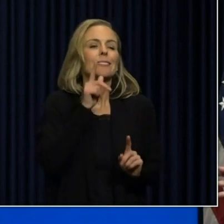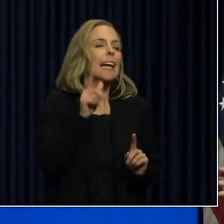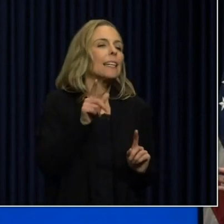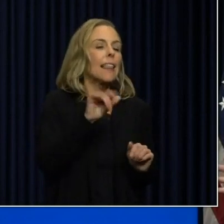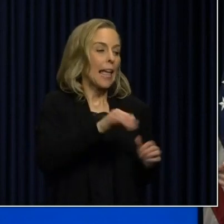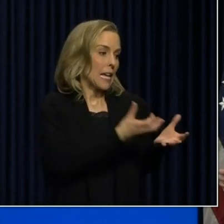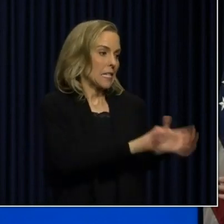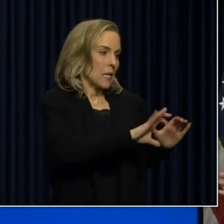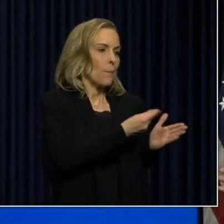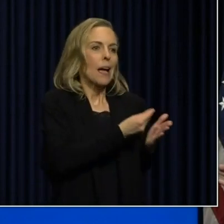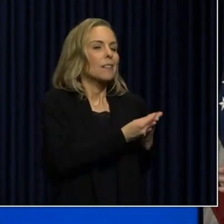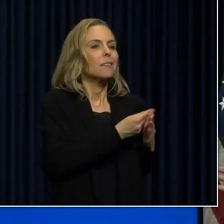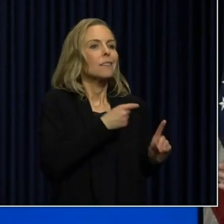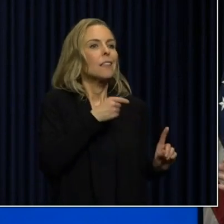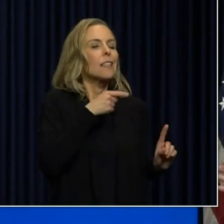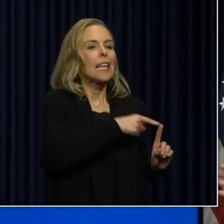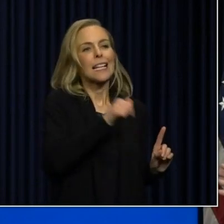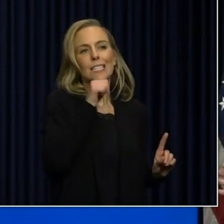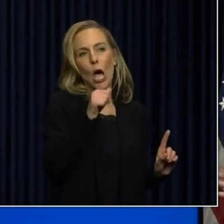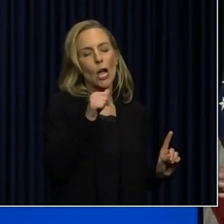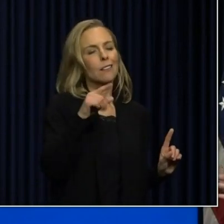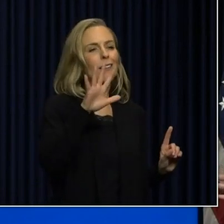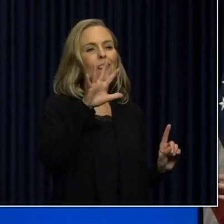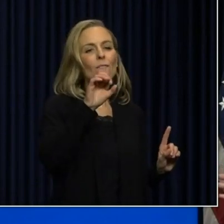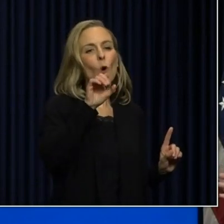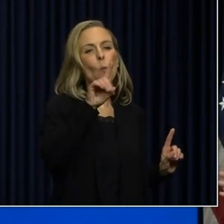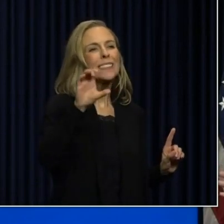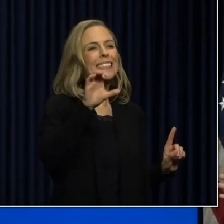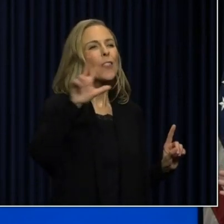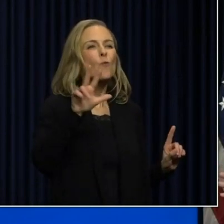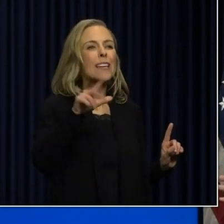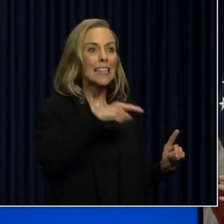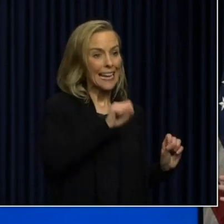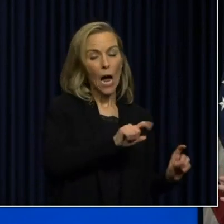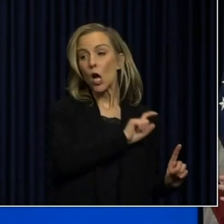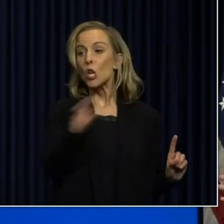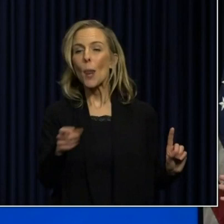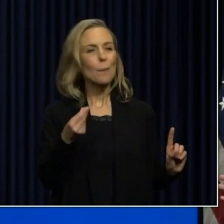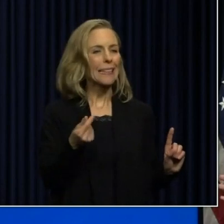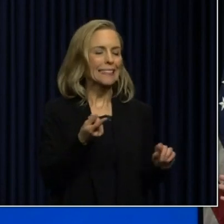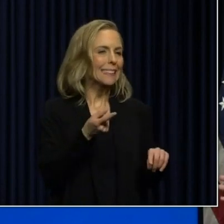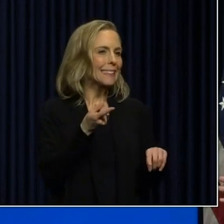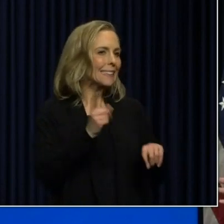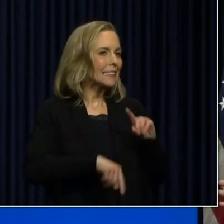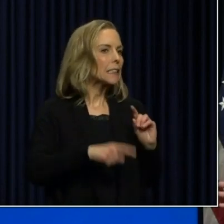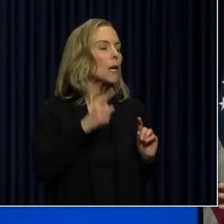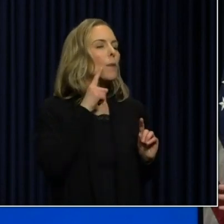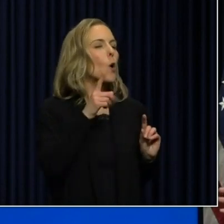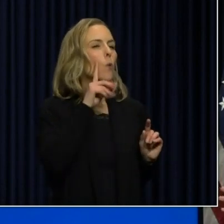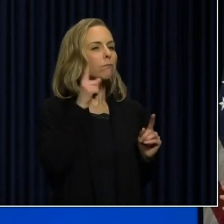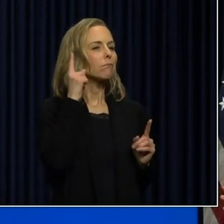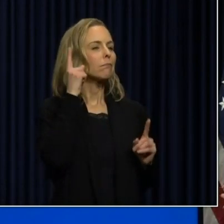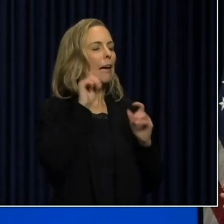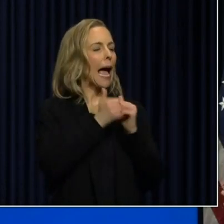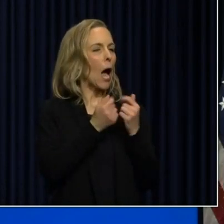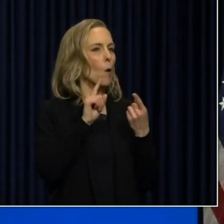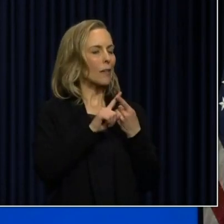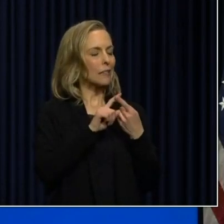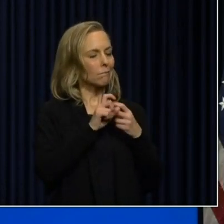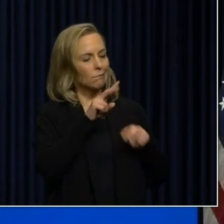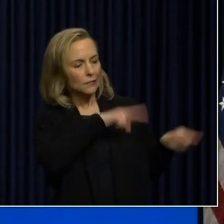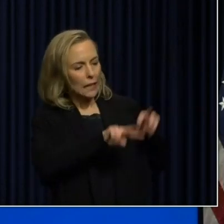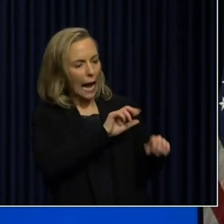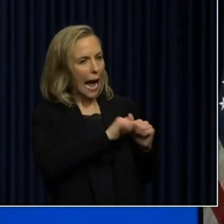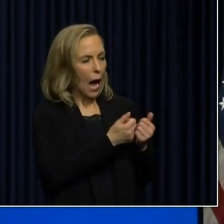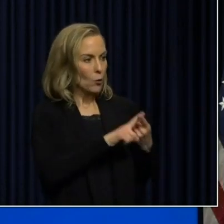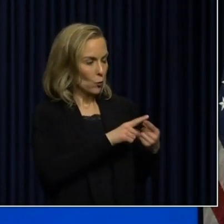a regular 501c3. We are going to look at ways to use that money to help people